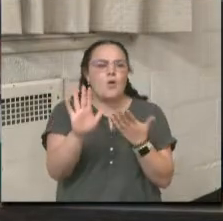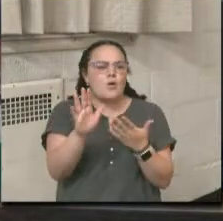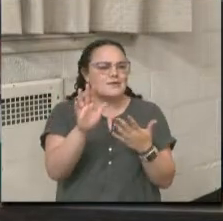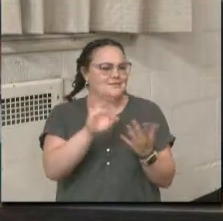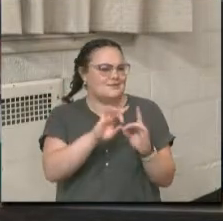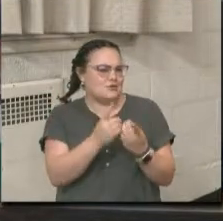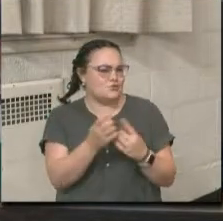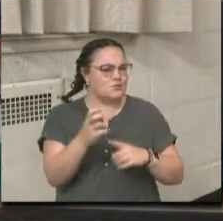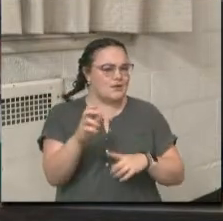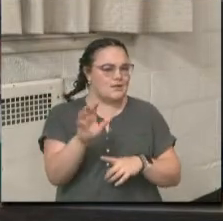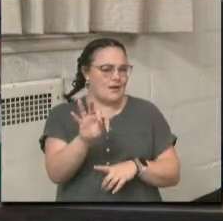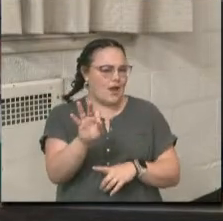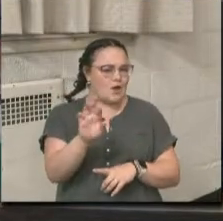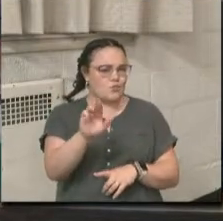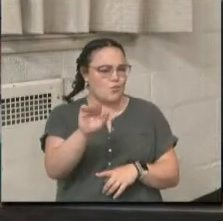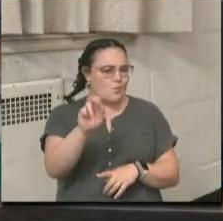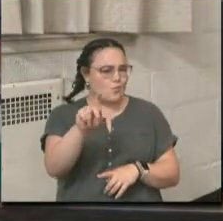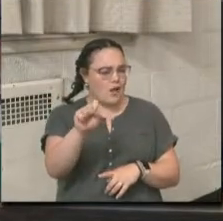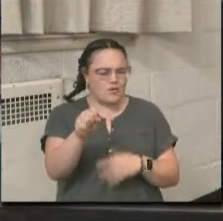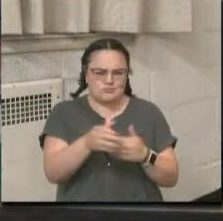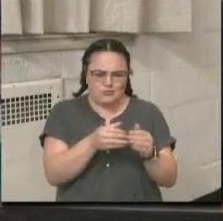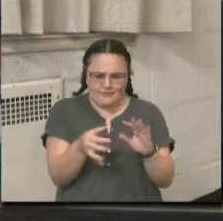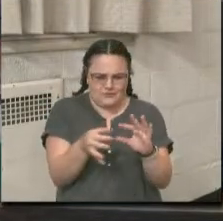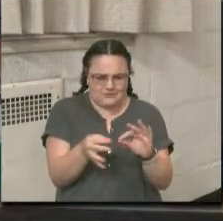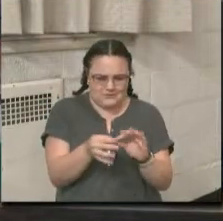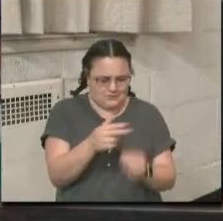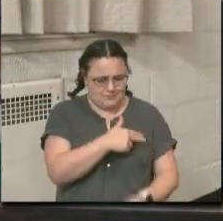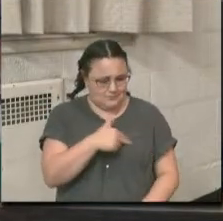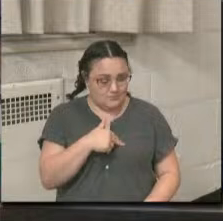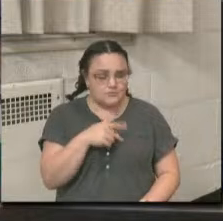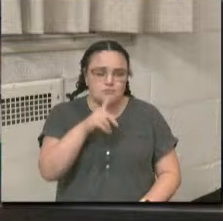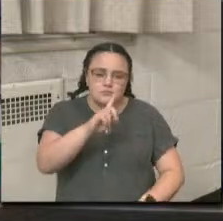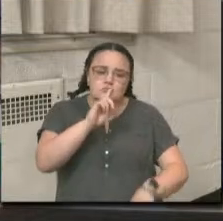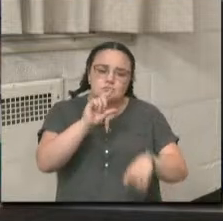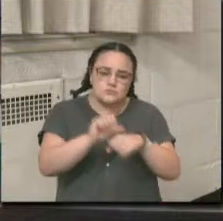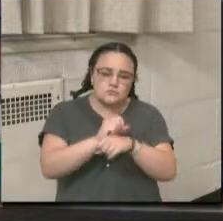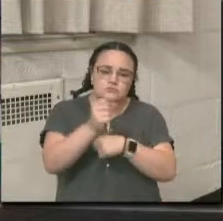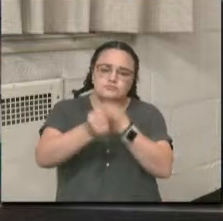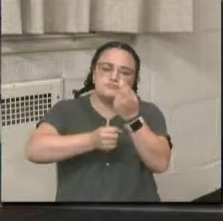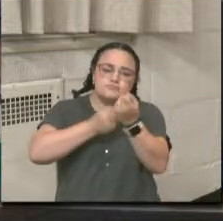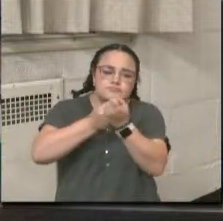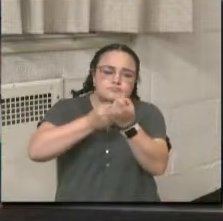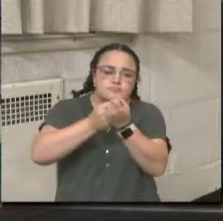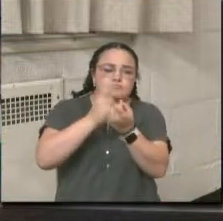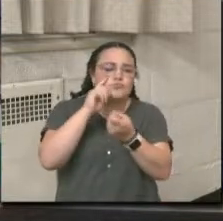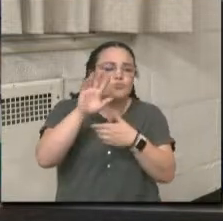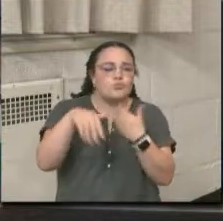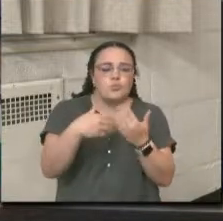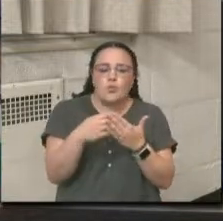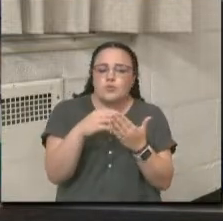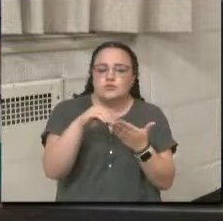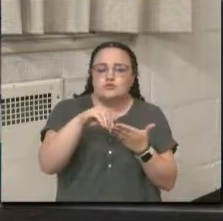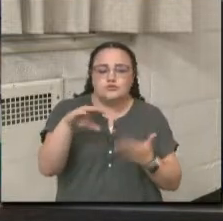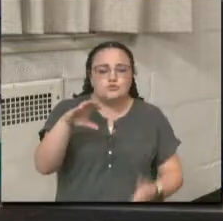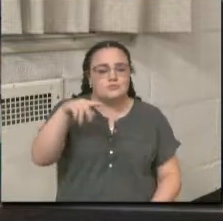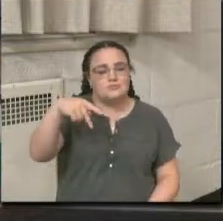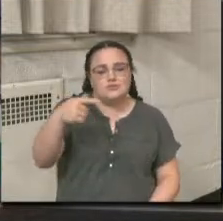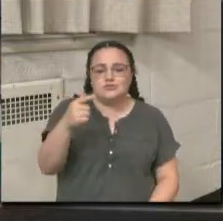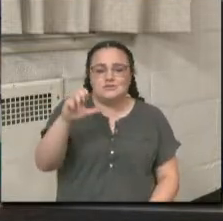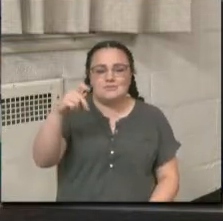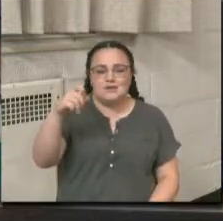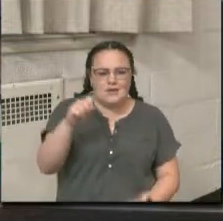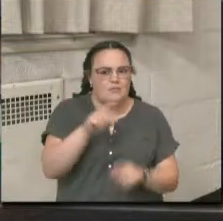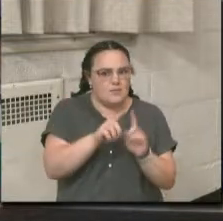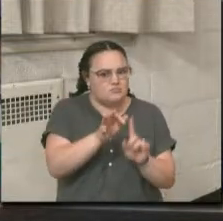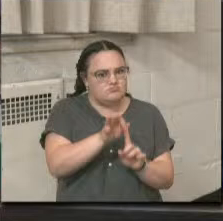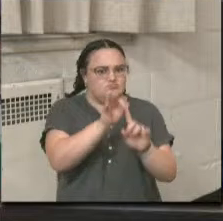yes. You were always advocating for the students of PGCPS, but especially your District 9 students as